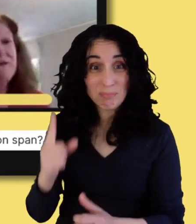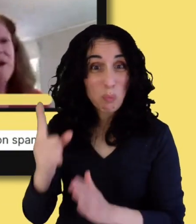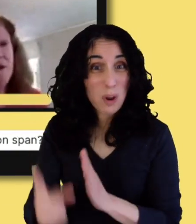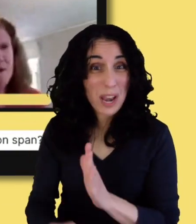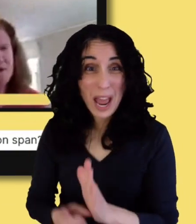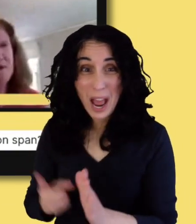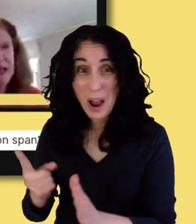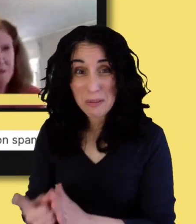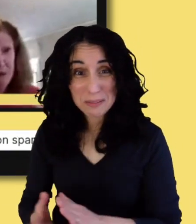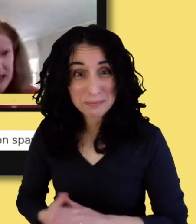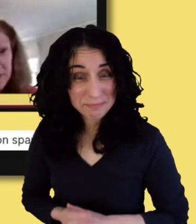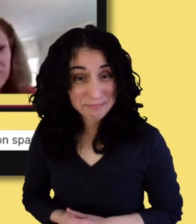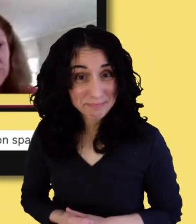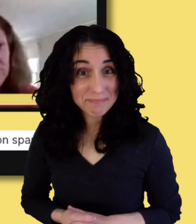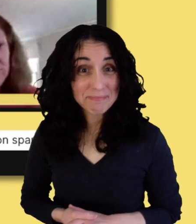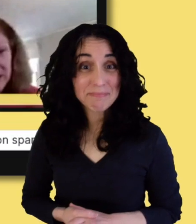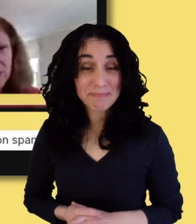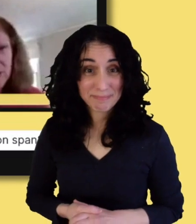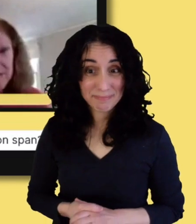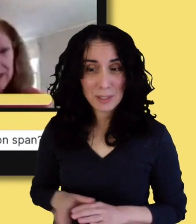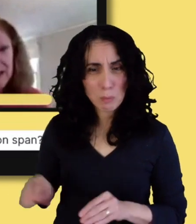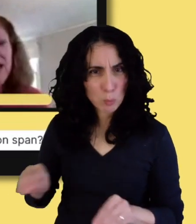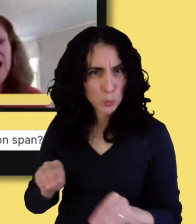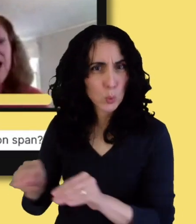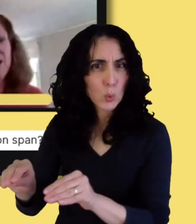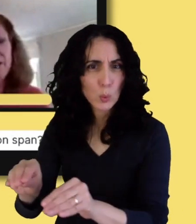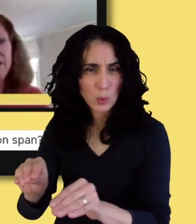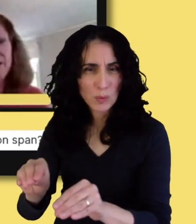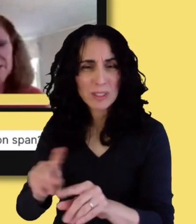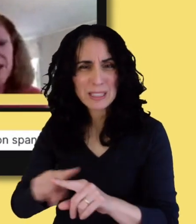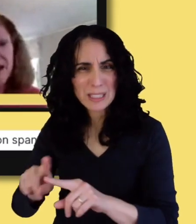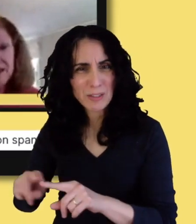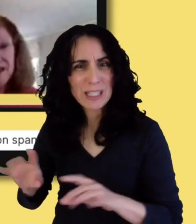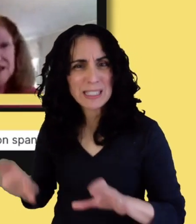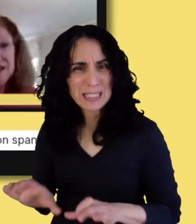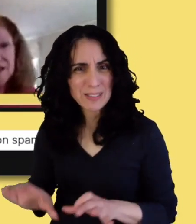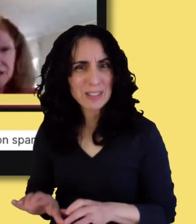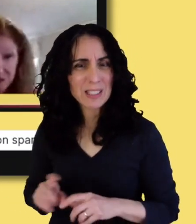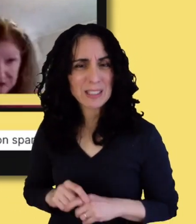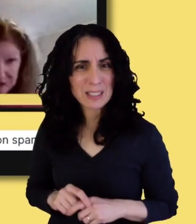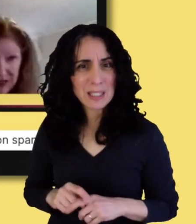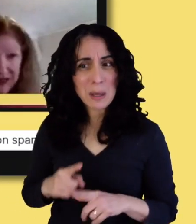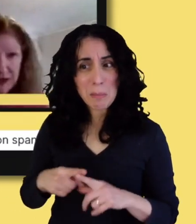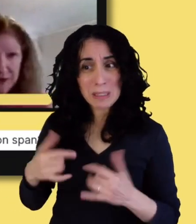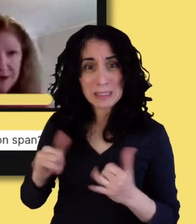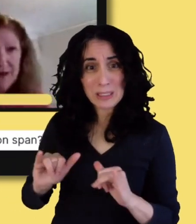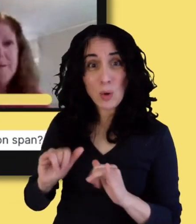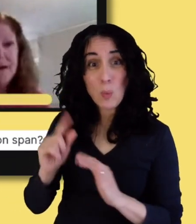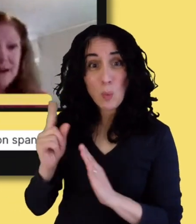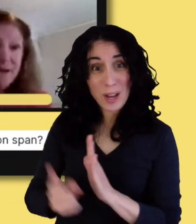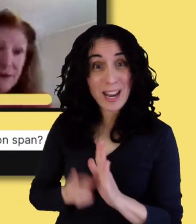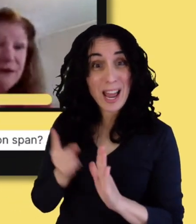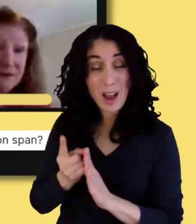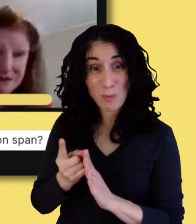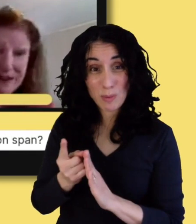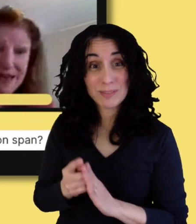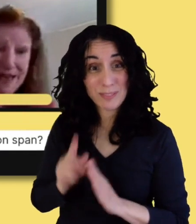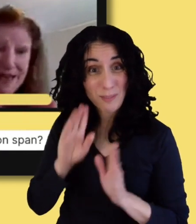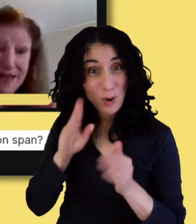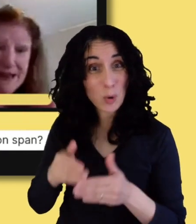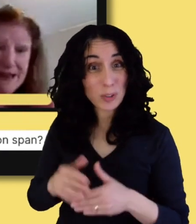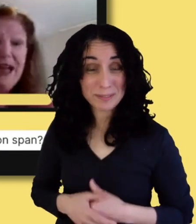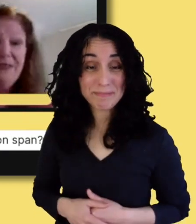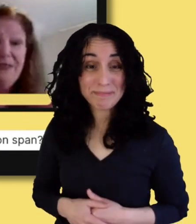hour over, where they can move. They are moving, and they are going to different activities during that hour, but they are